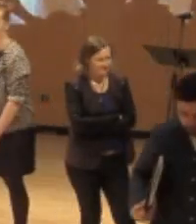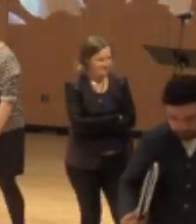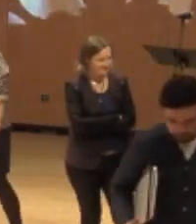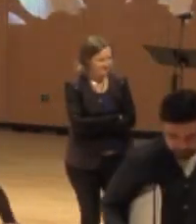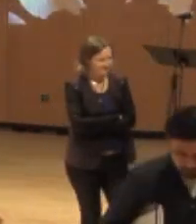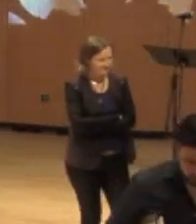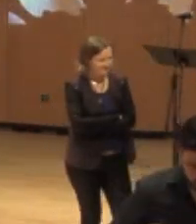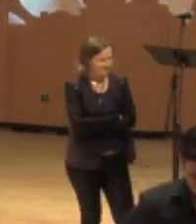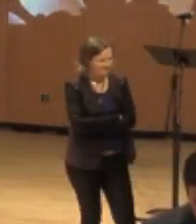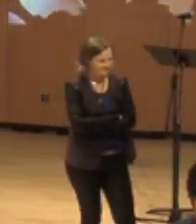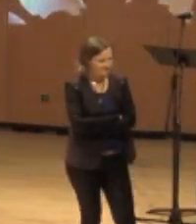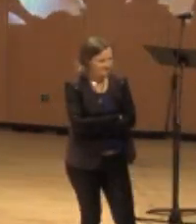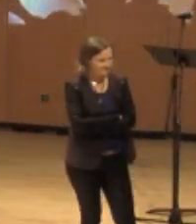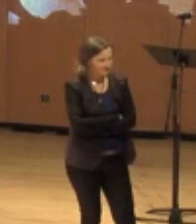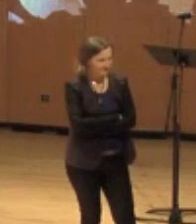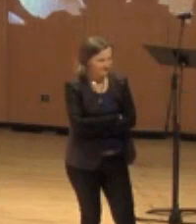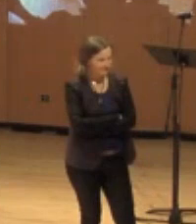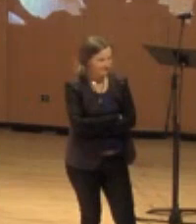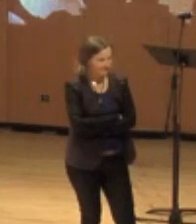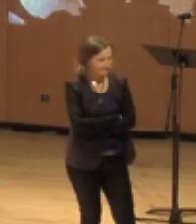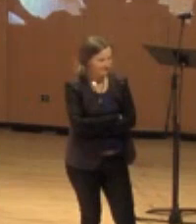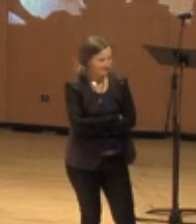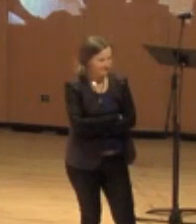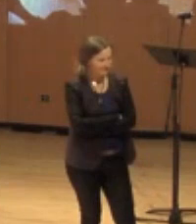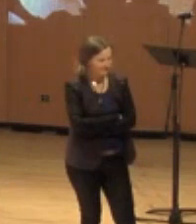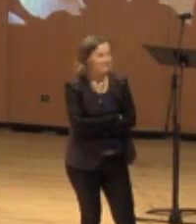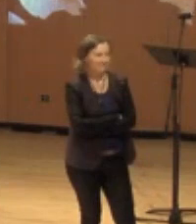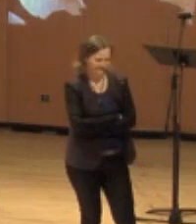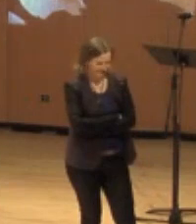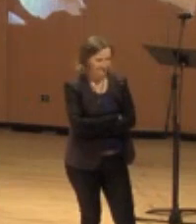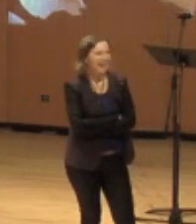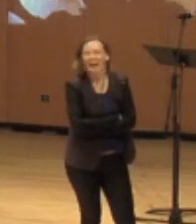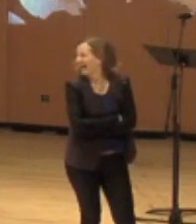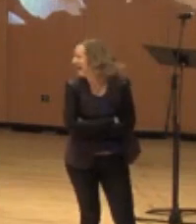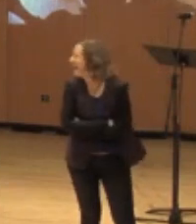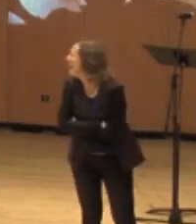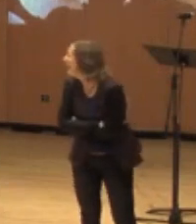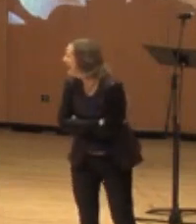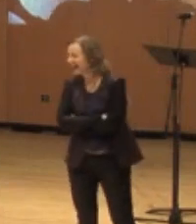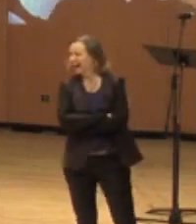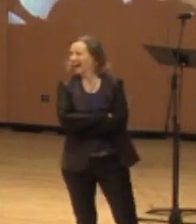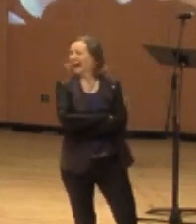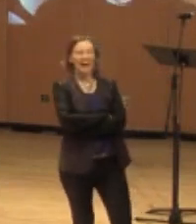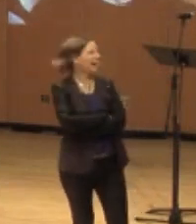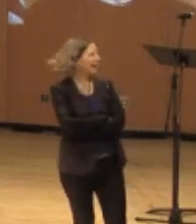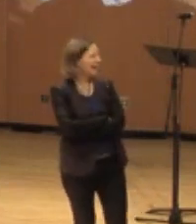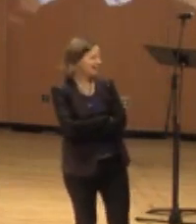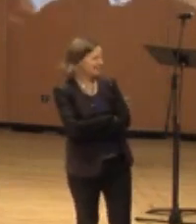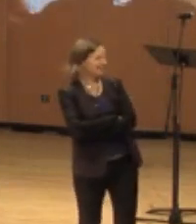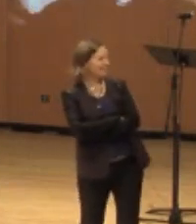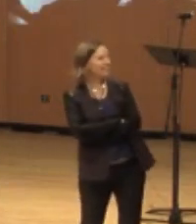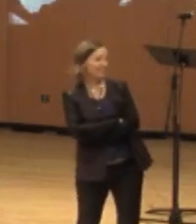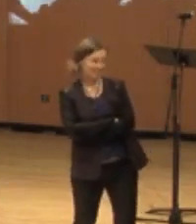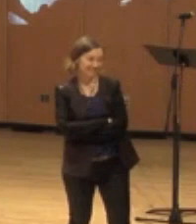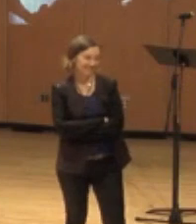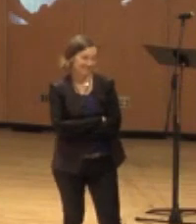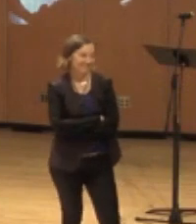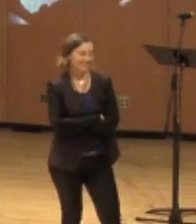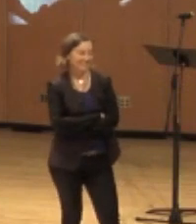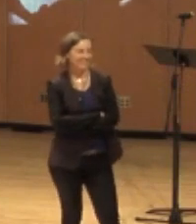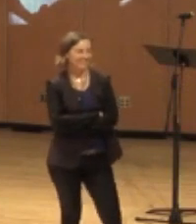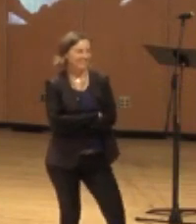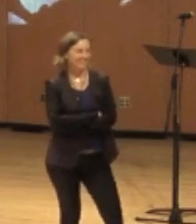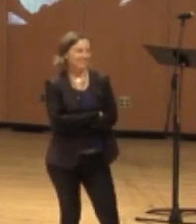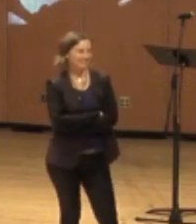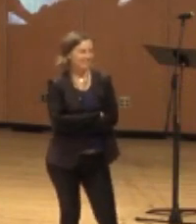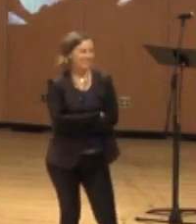malleable to hear it now with uh older actors also was was a revelation a revelation older actors who are still still